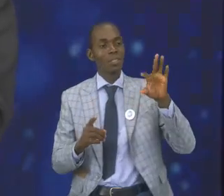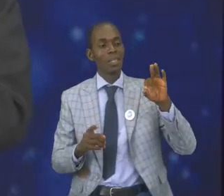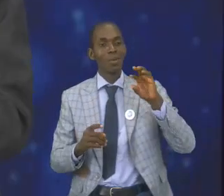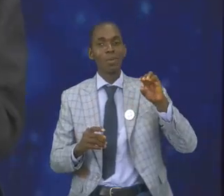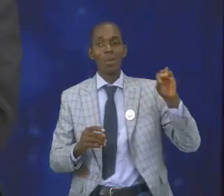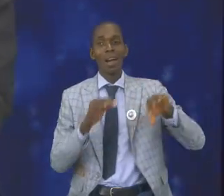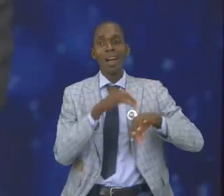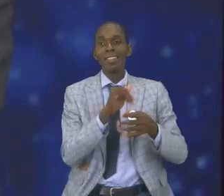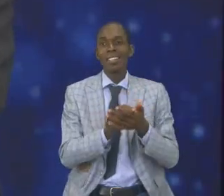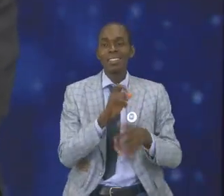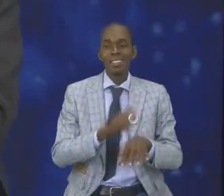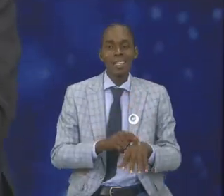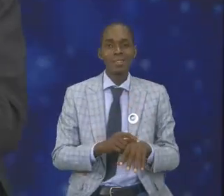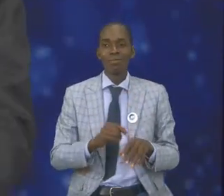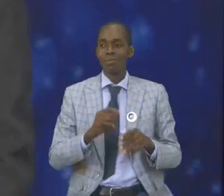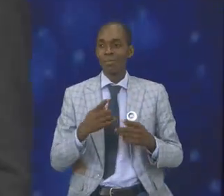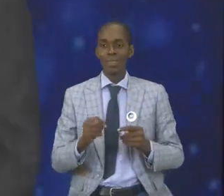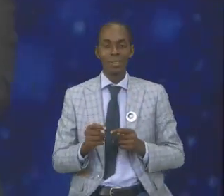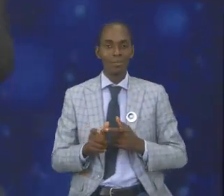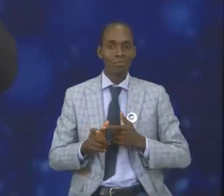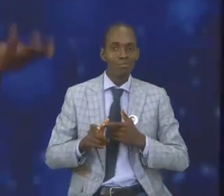the speed and the make and